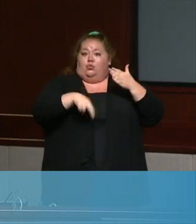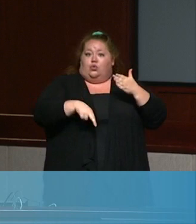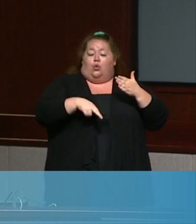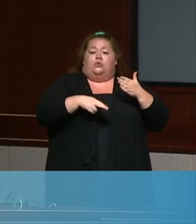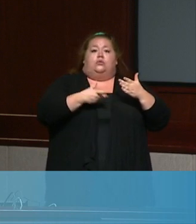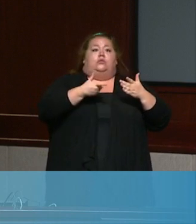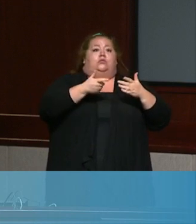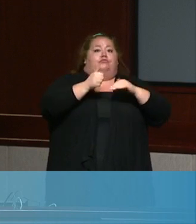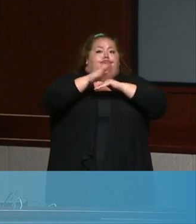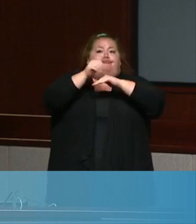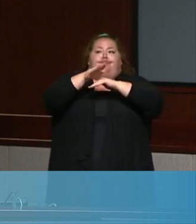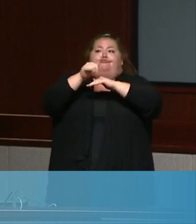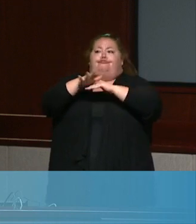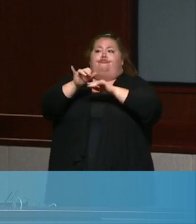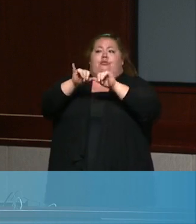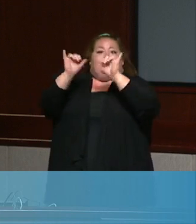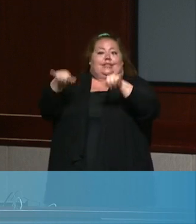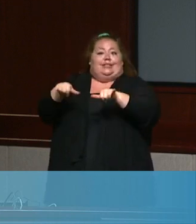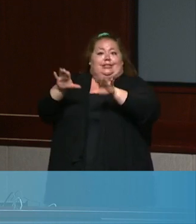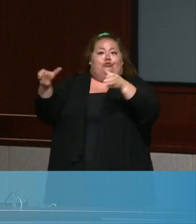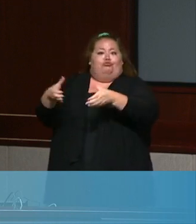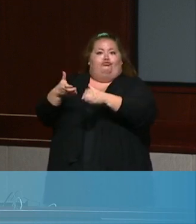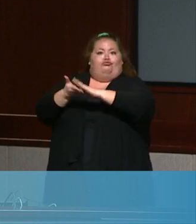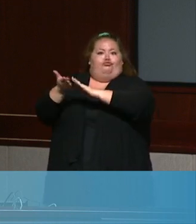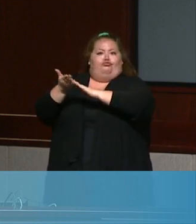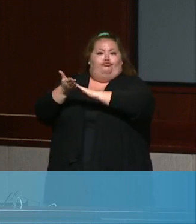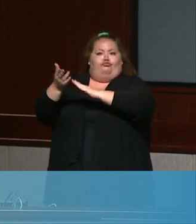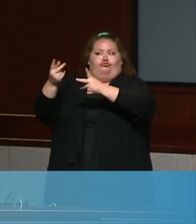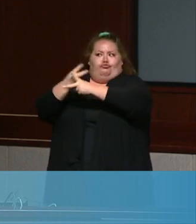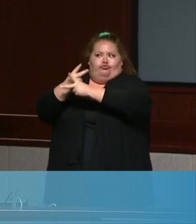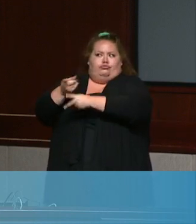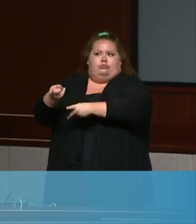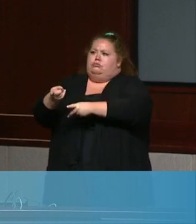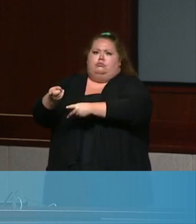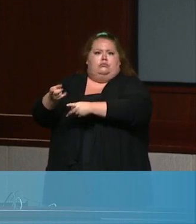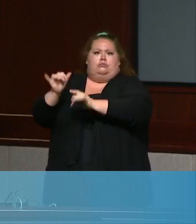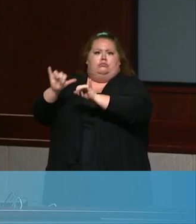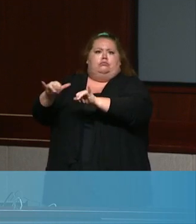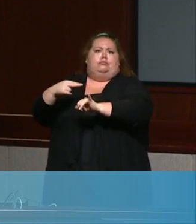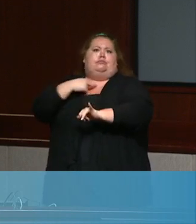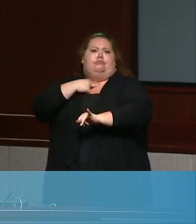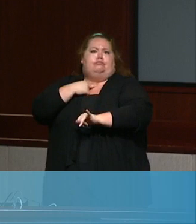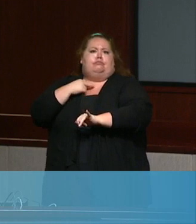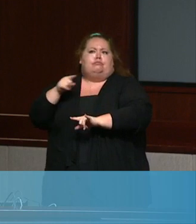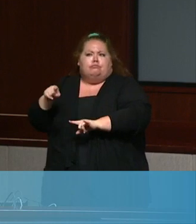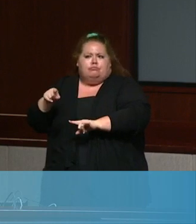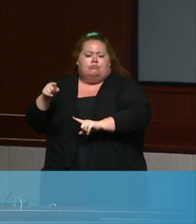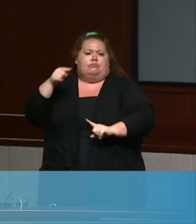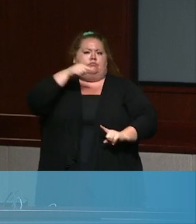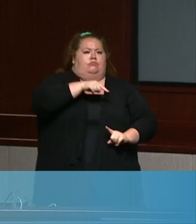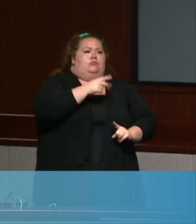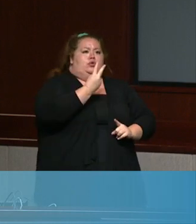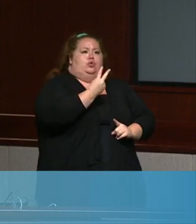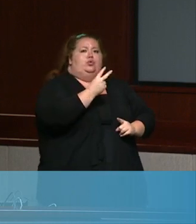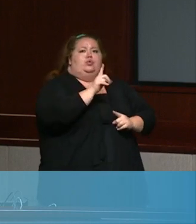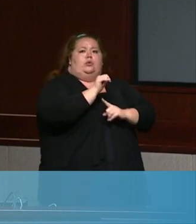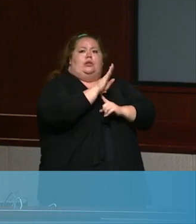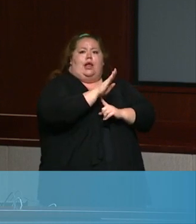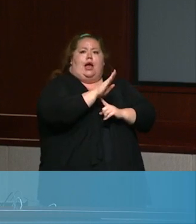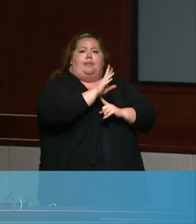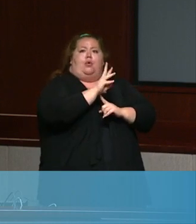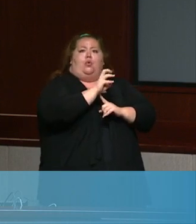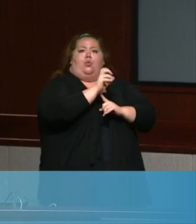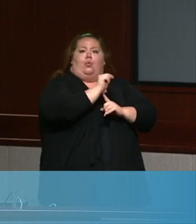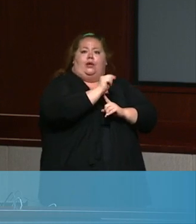In fact, we were told that our two largest labs that are used locally, Westpac and Quest, are